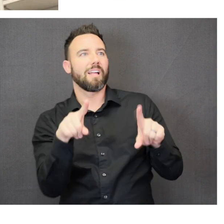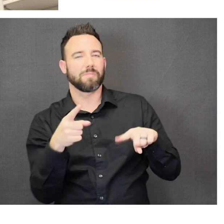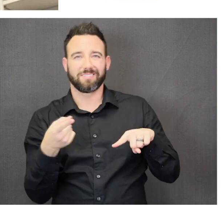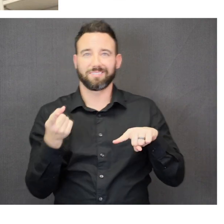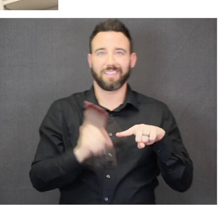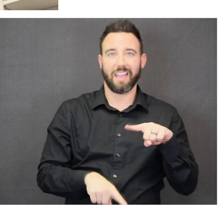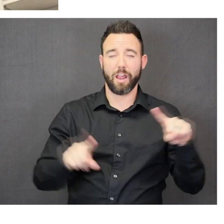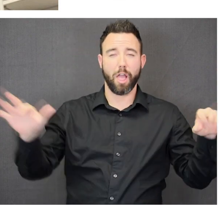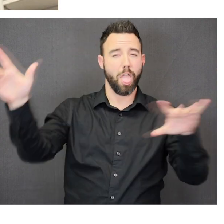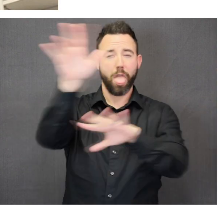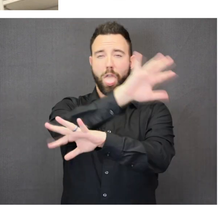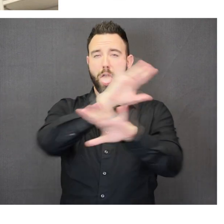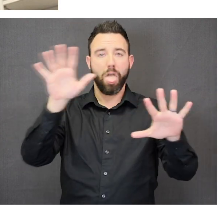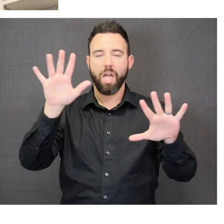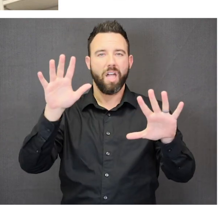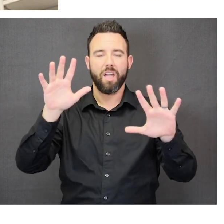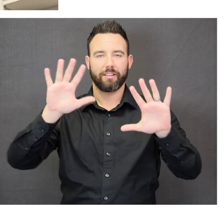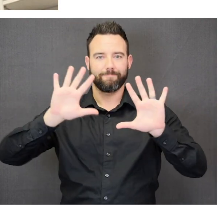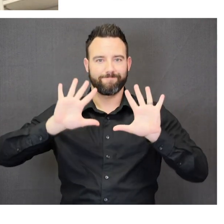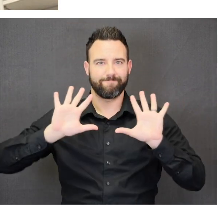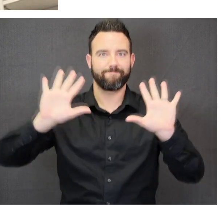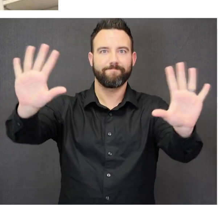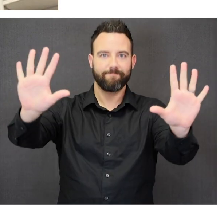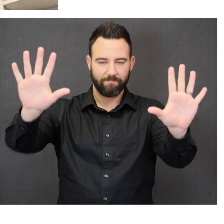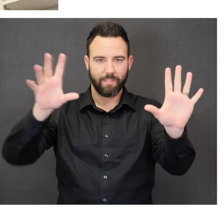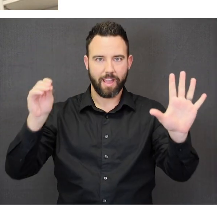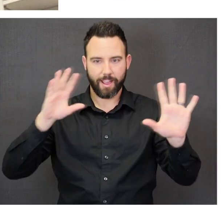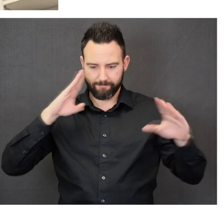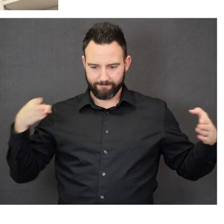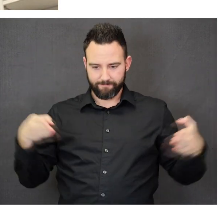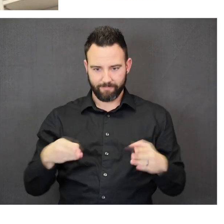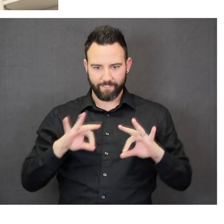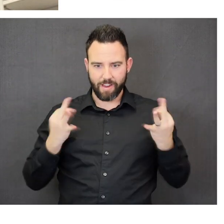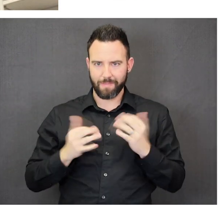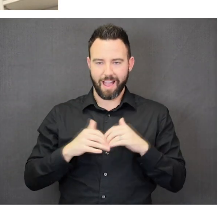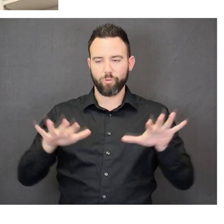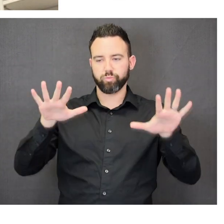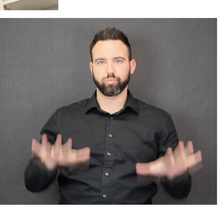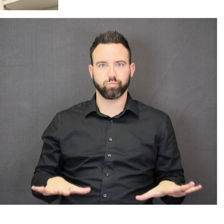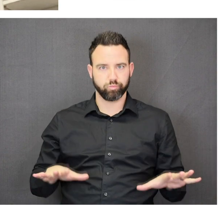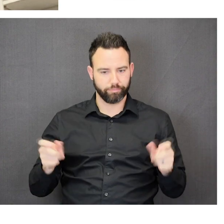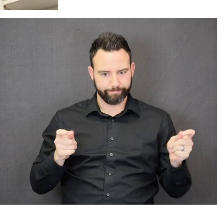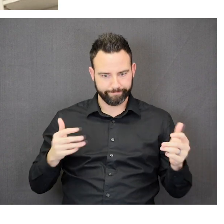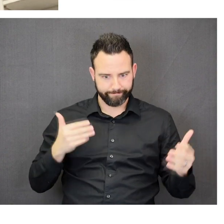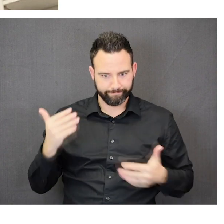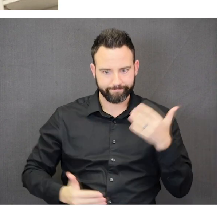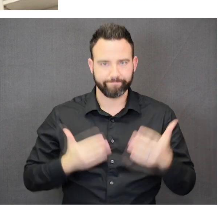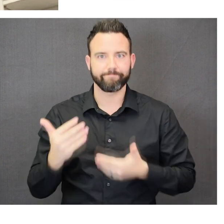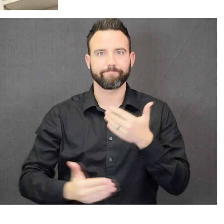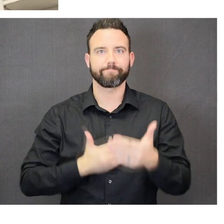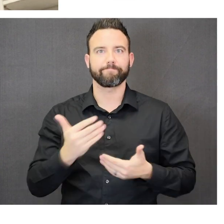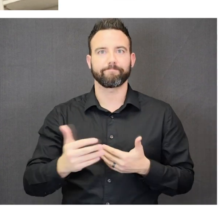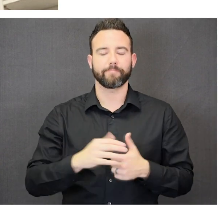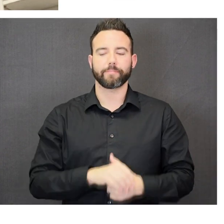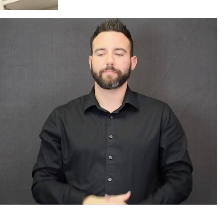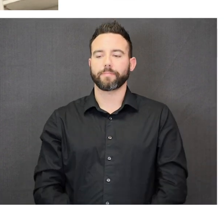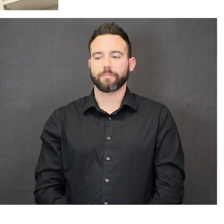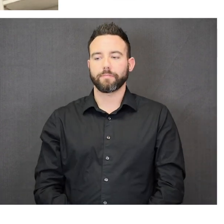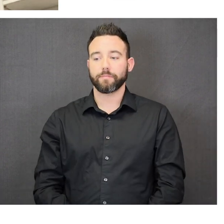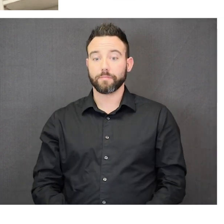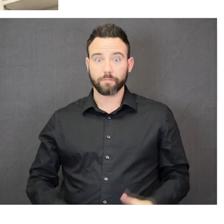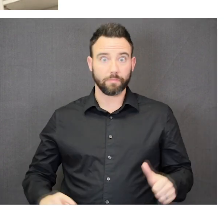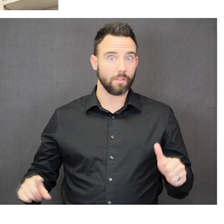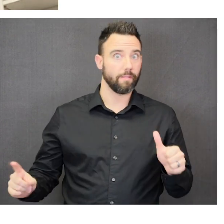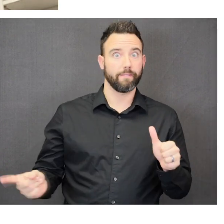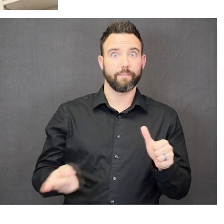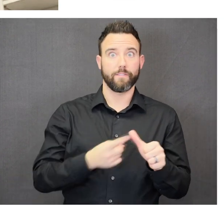unpredictability. So as you are listening and maybe starting to think about this with me, the first thing to recognize